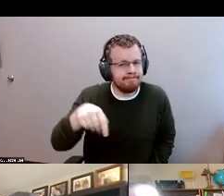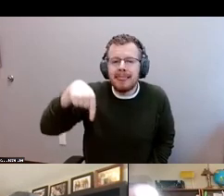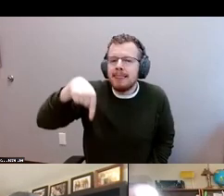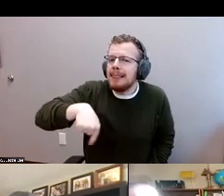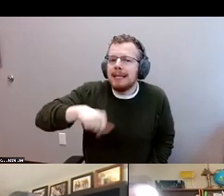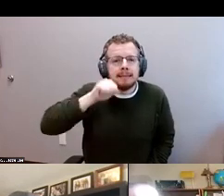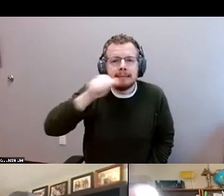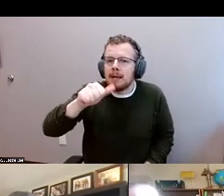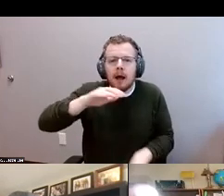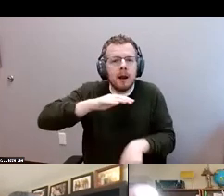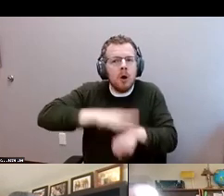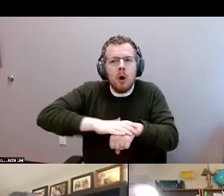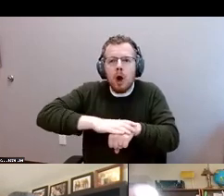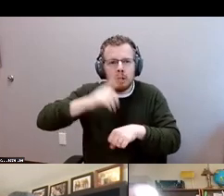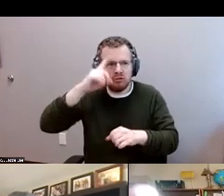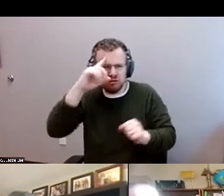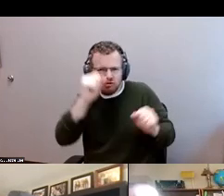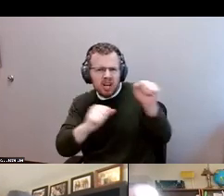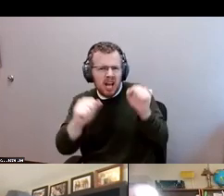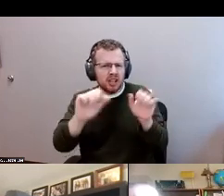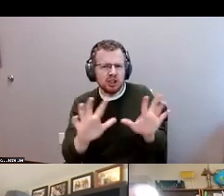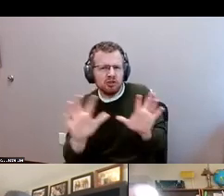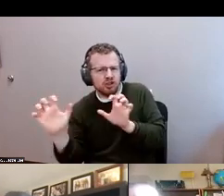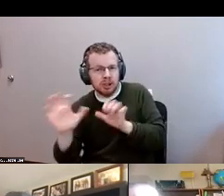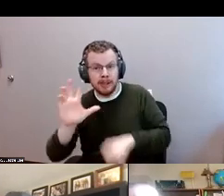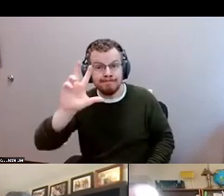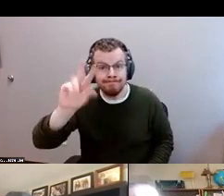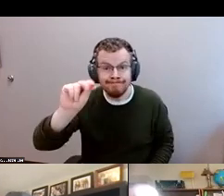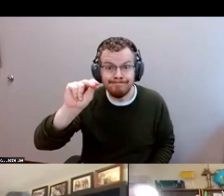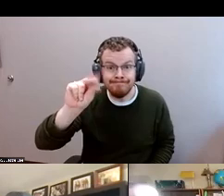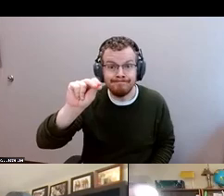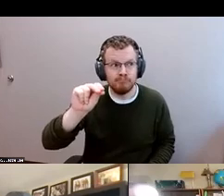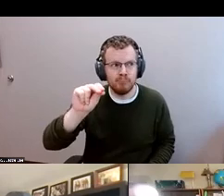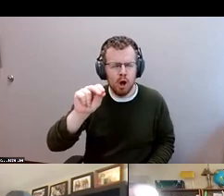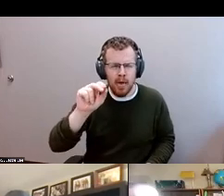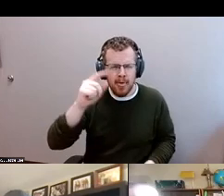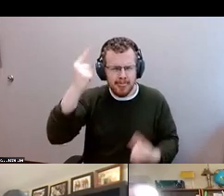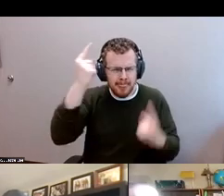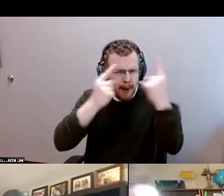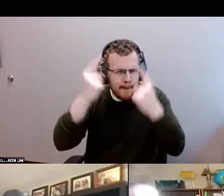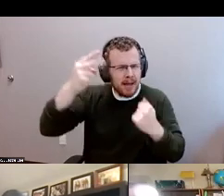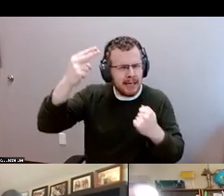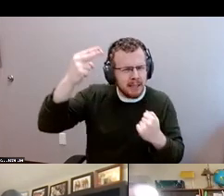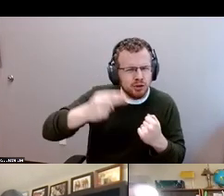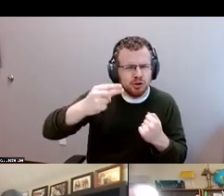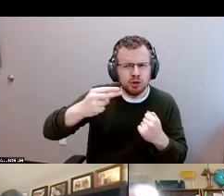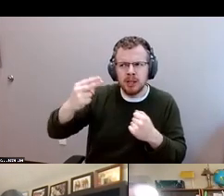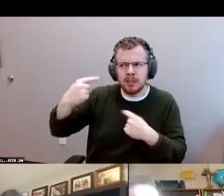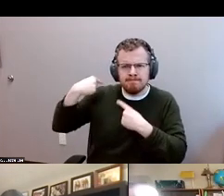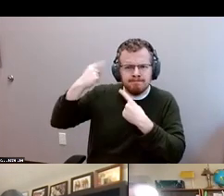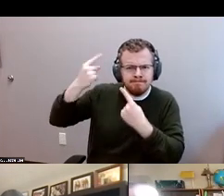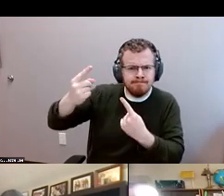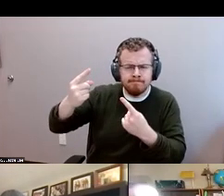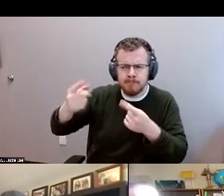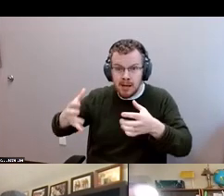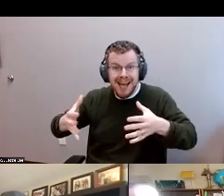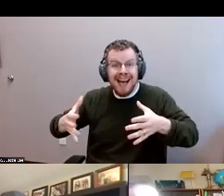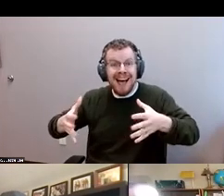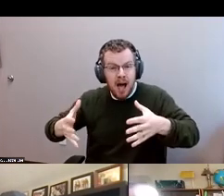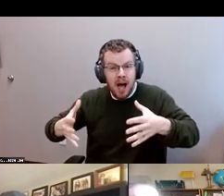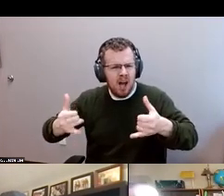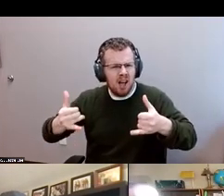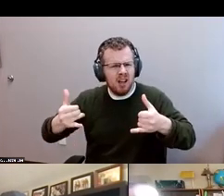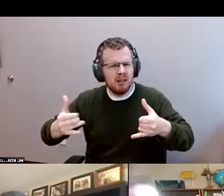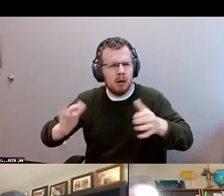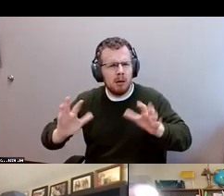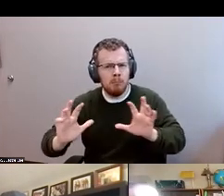goes back to what Monique just said. There are some lessons from history and movement building that for some reason we aren't applying